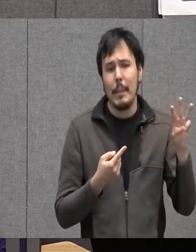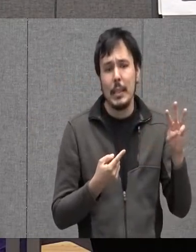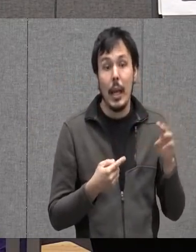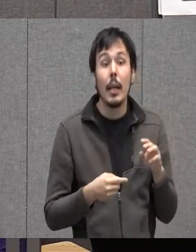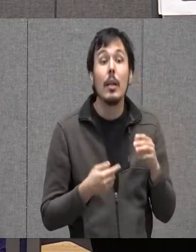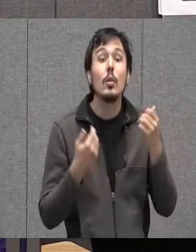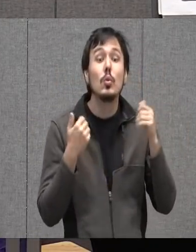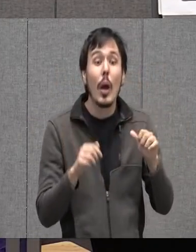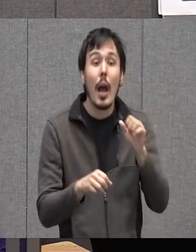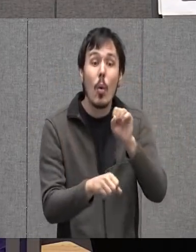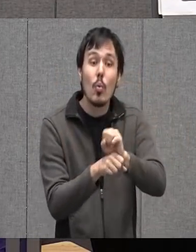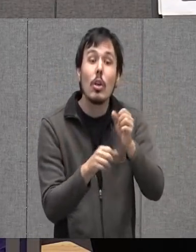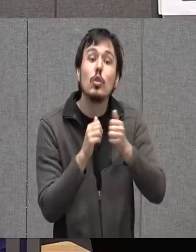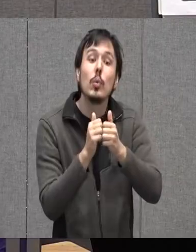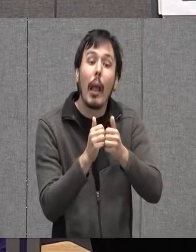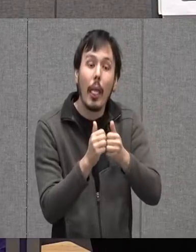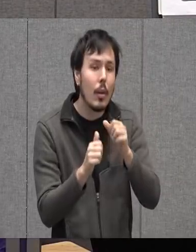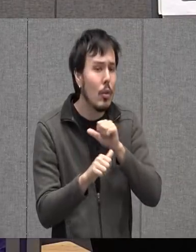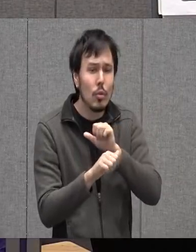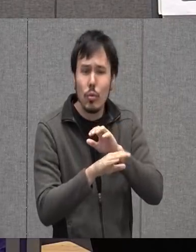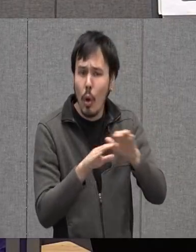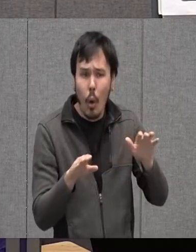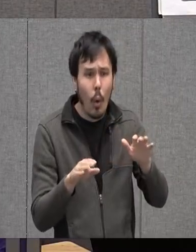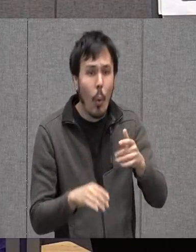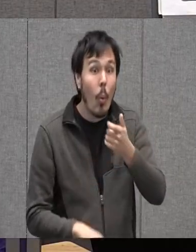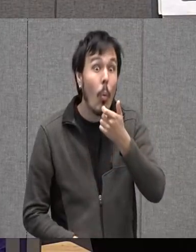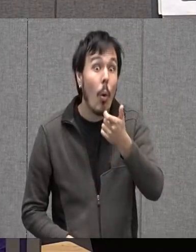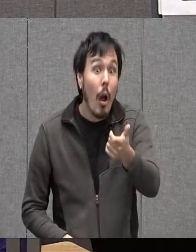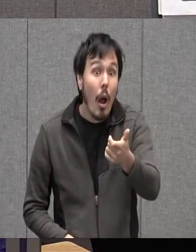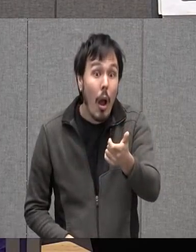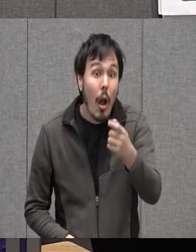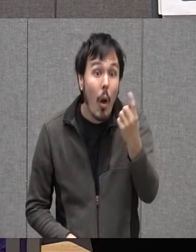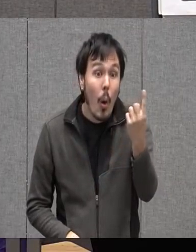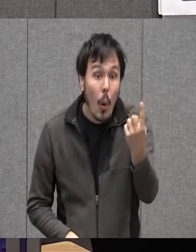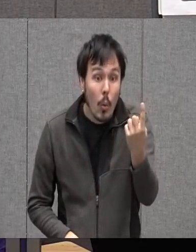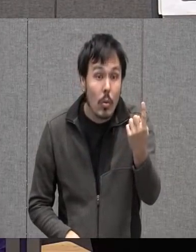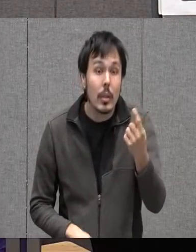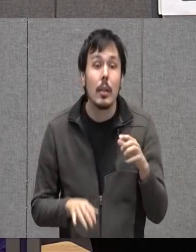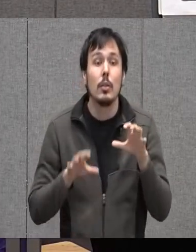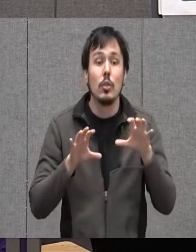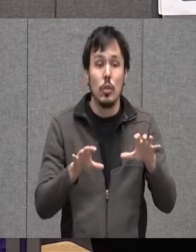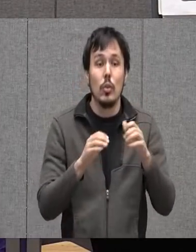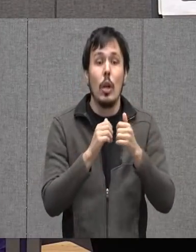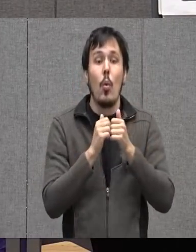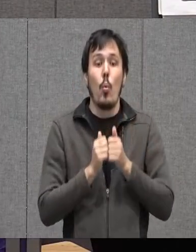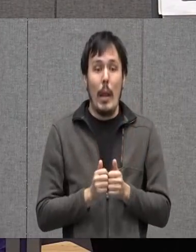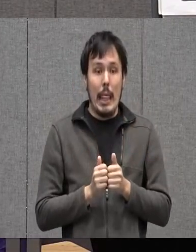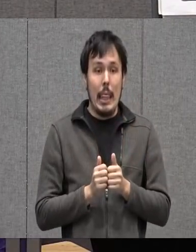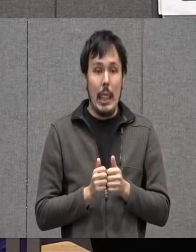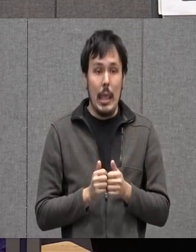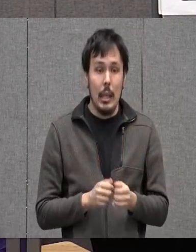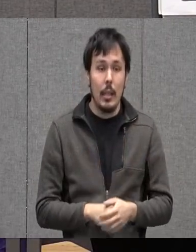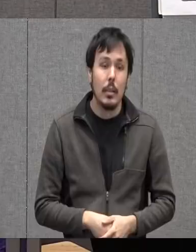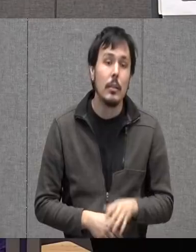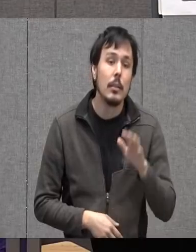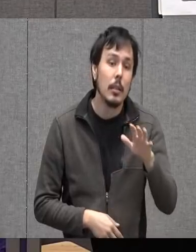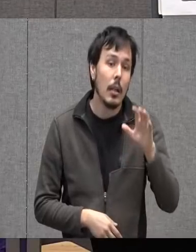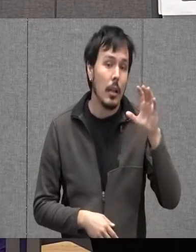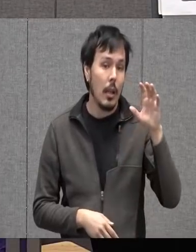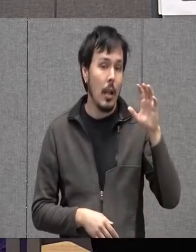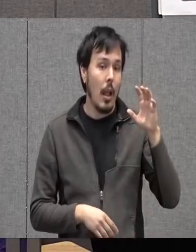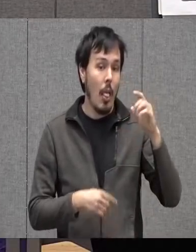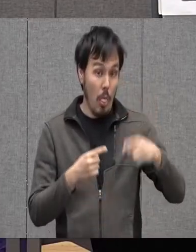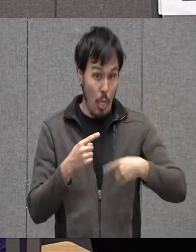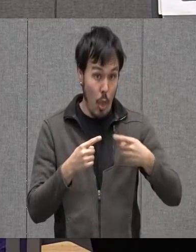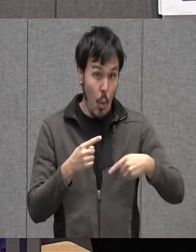not just watching. You're trying to do the math with me. All right, so here's the wheel shop. You go to a